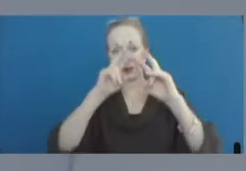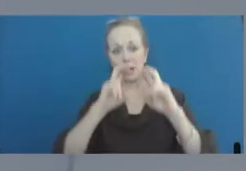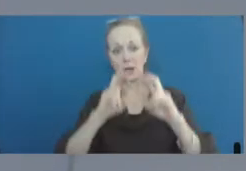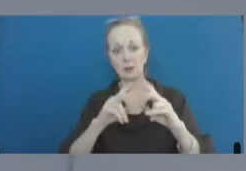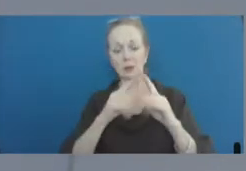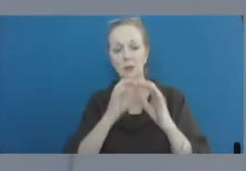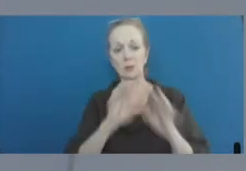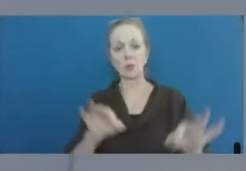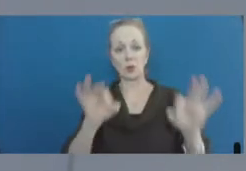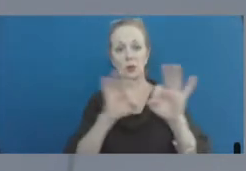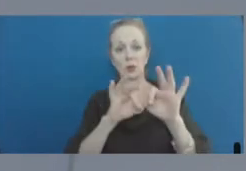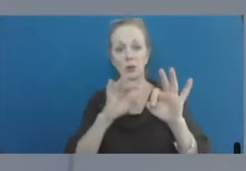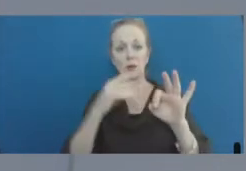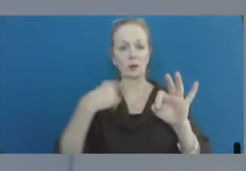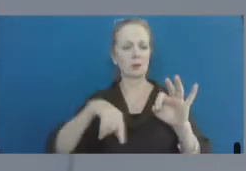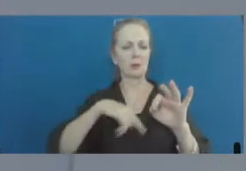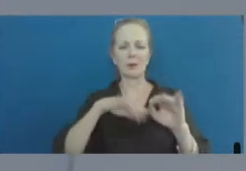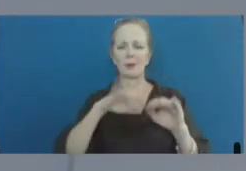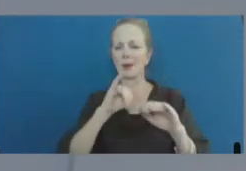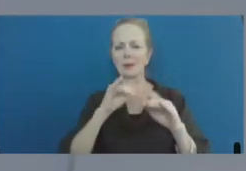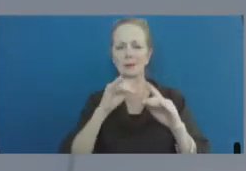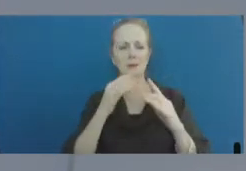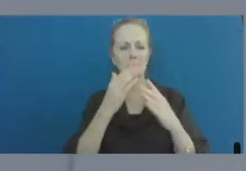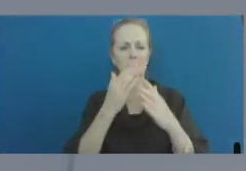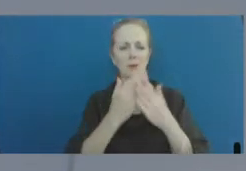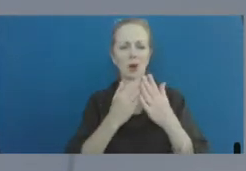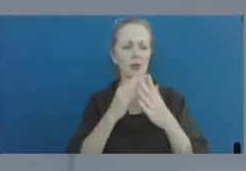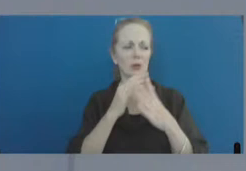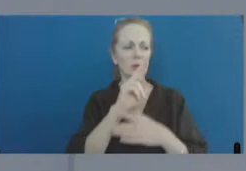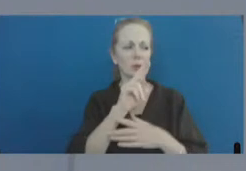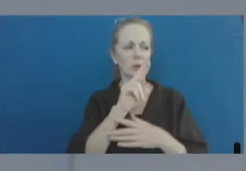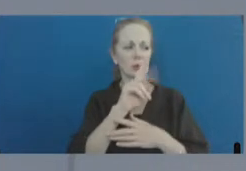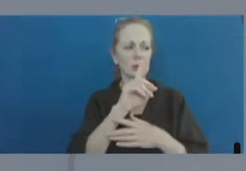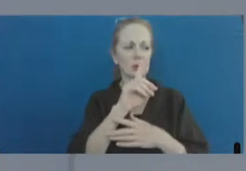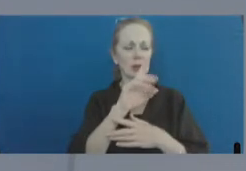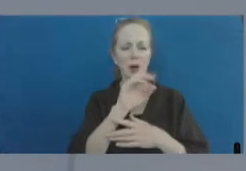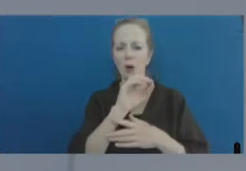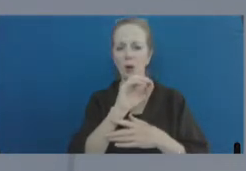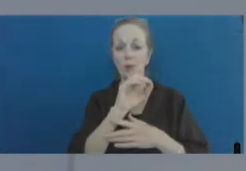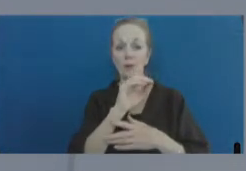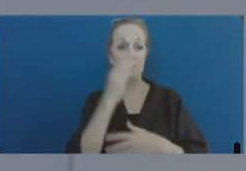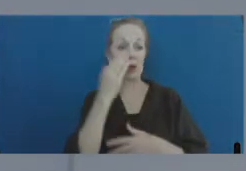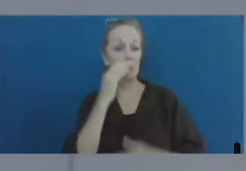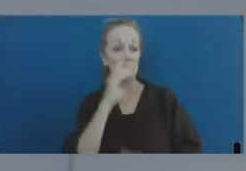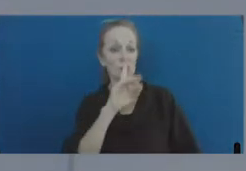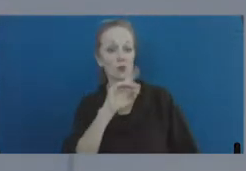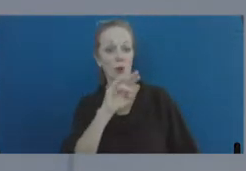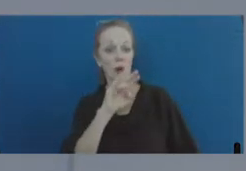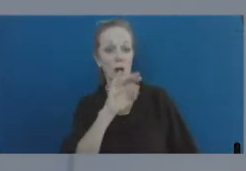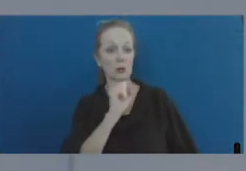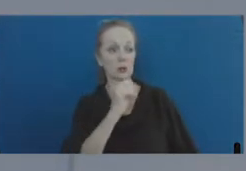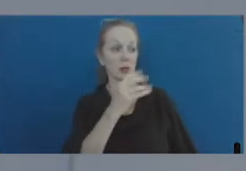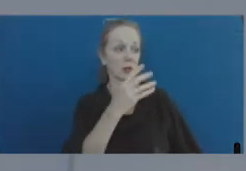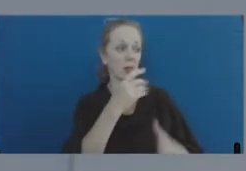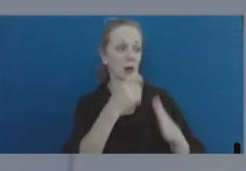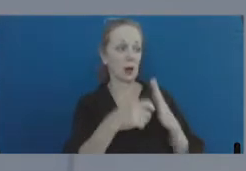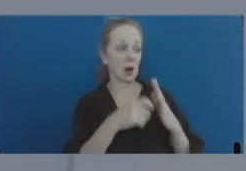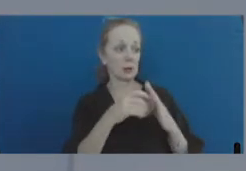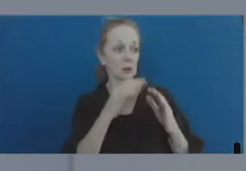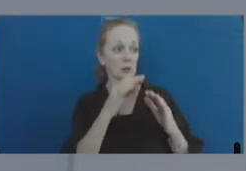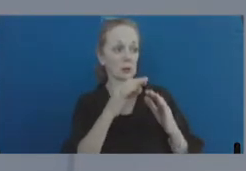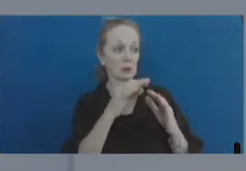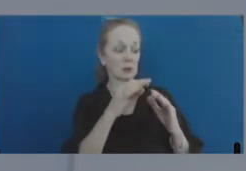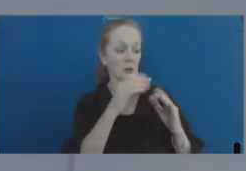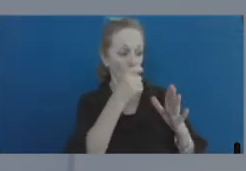important. And we did that exercise as part of the UDO. I know Mr. Drake said asked for a cost benefit analysis as part of the